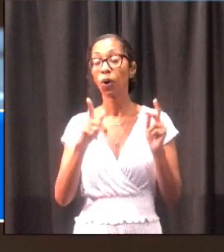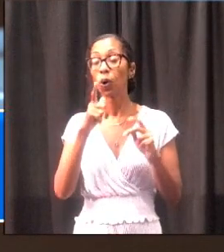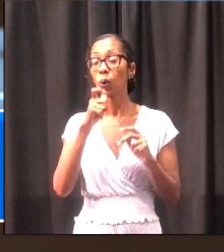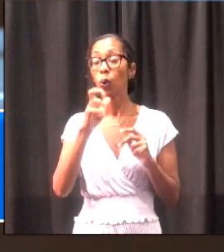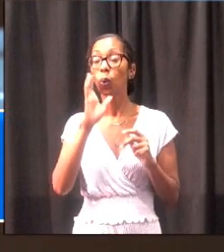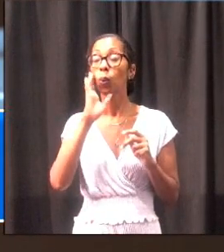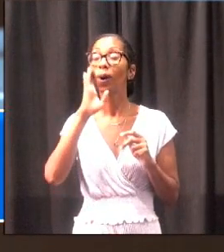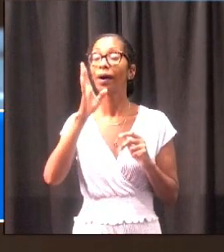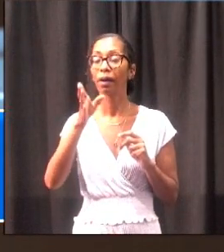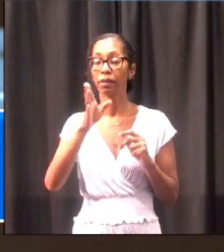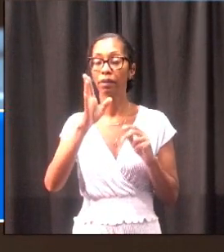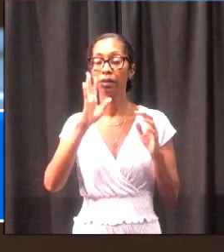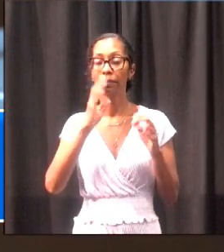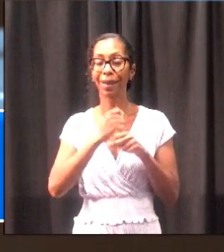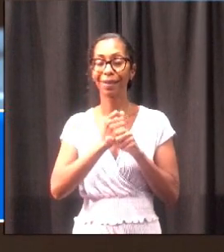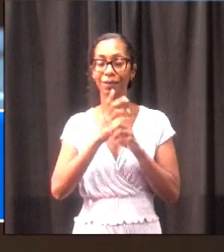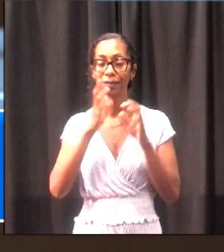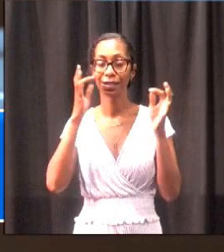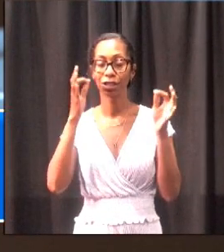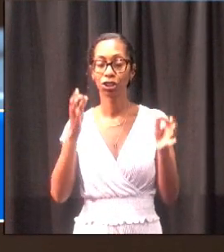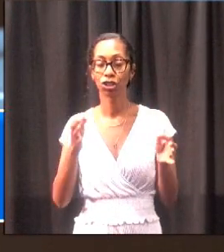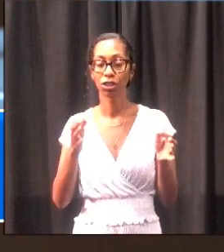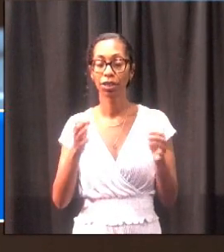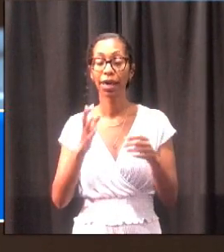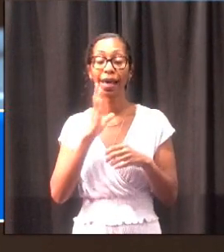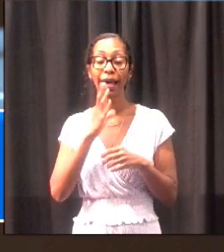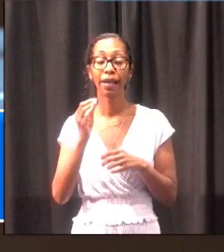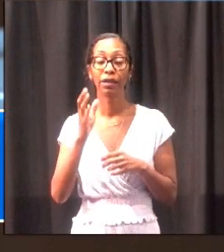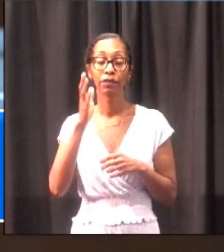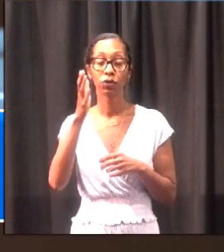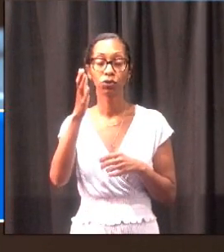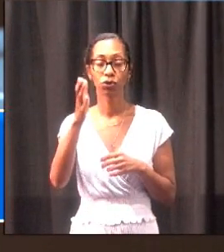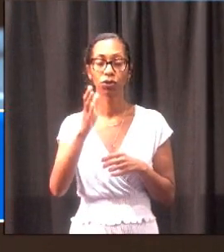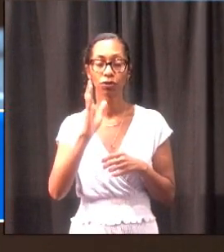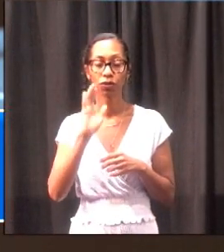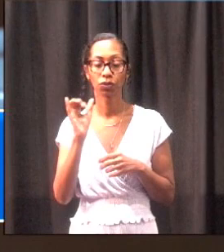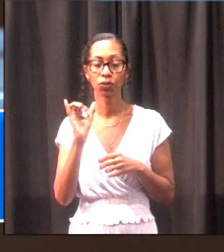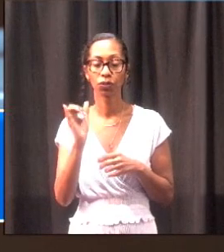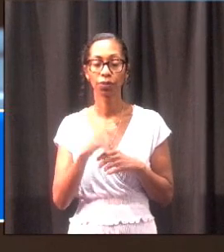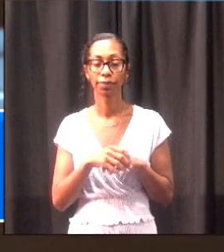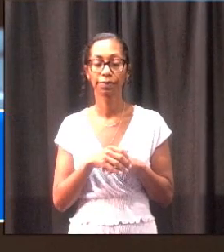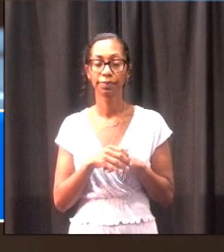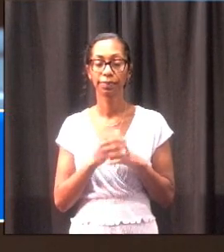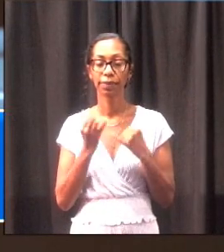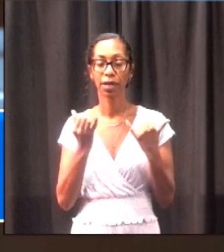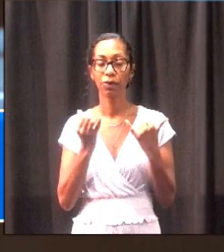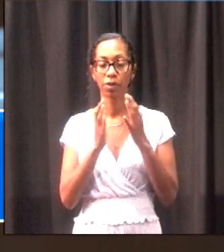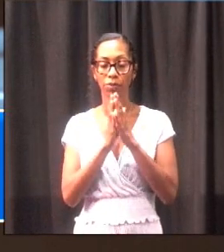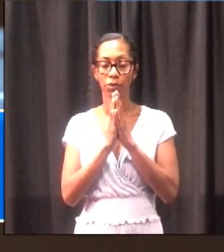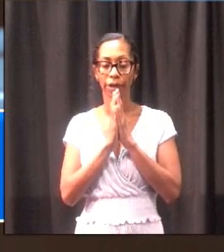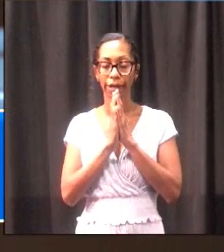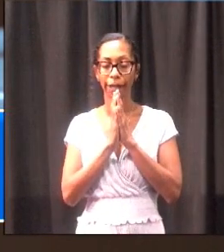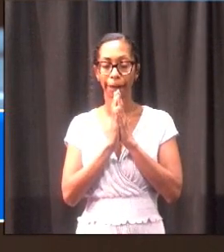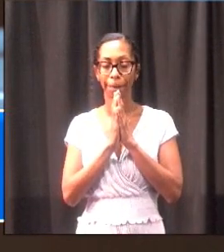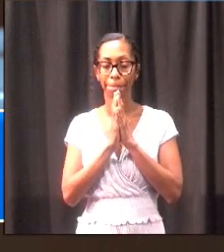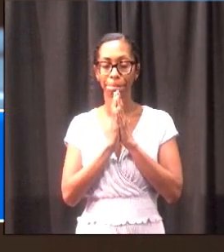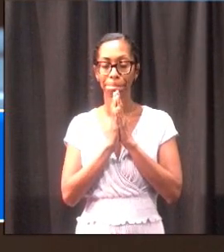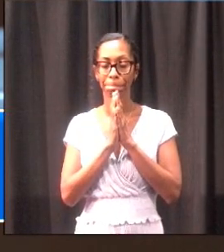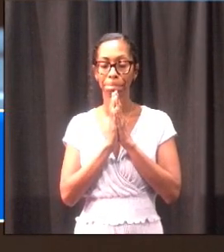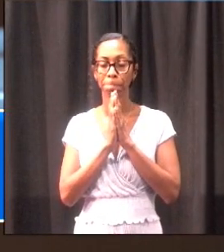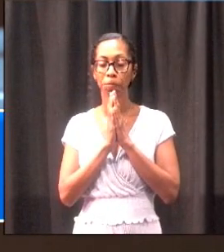to him today and many days to come. I pray, Lord, in the name of Jesus, with the change of address, that